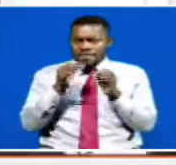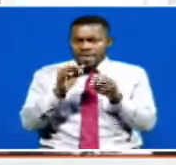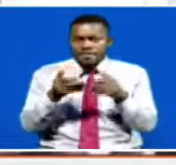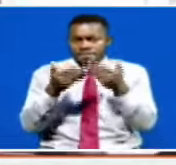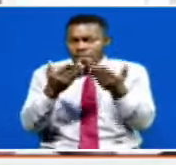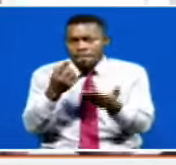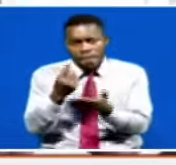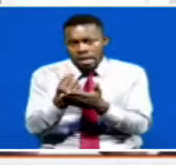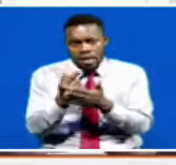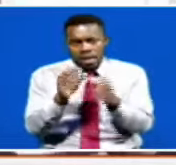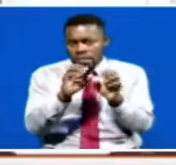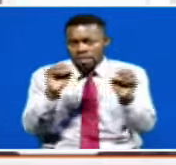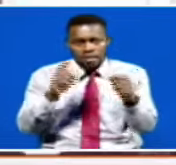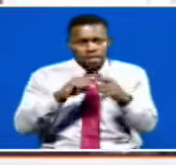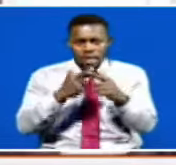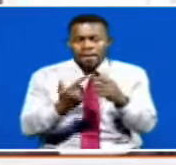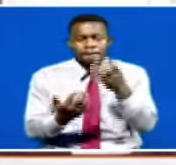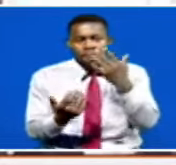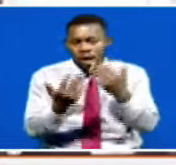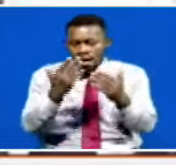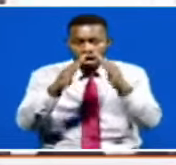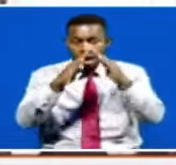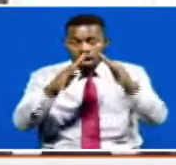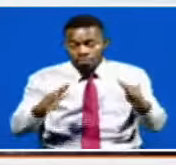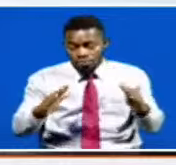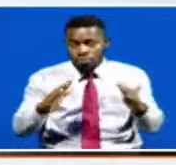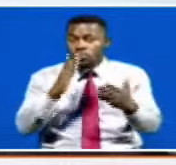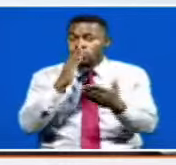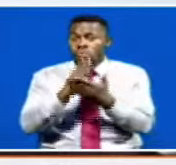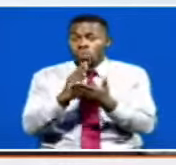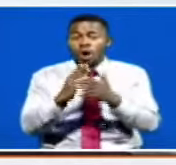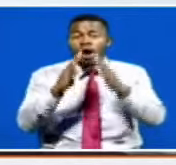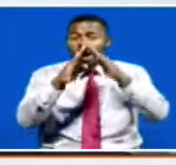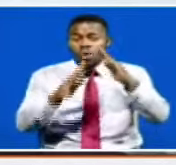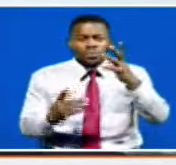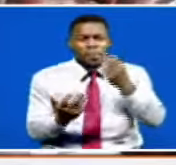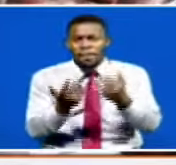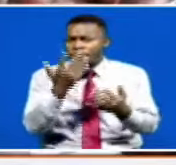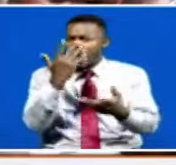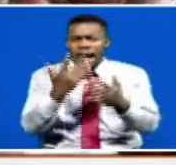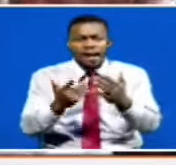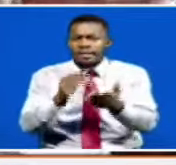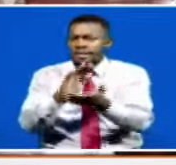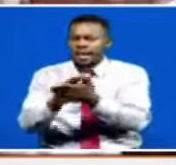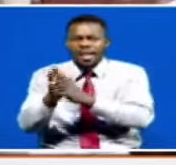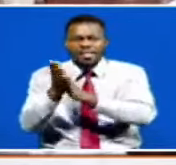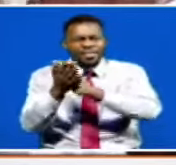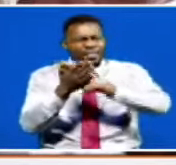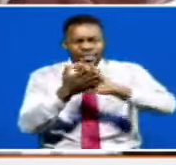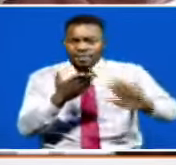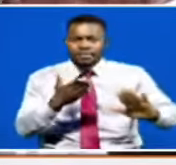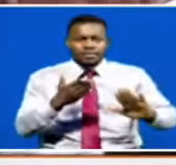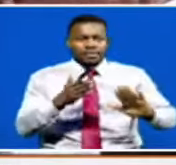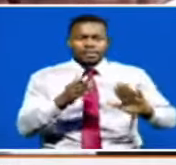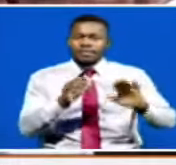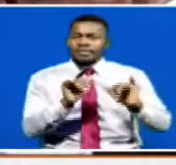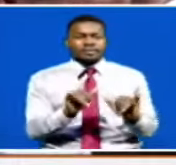She could not manage to send. Her house was burnt to ashes with nothing to salvage. Kuungua kwa nyumba